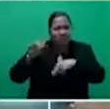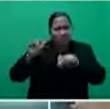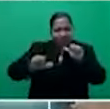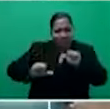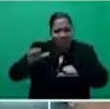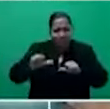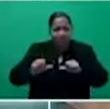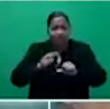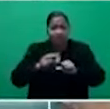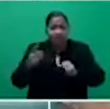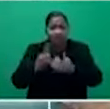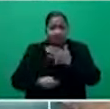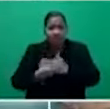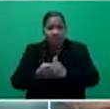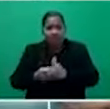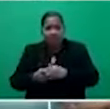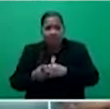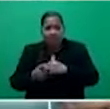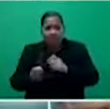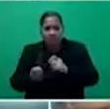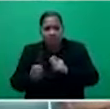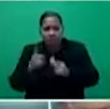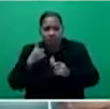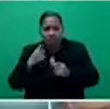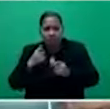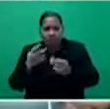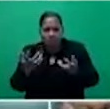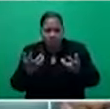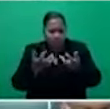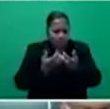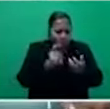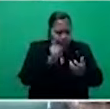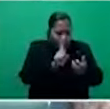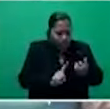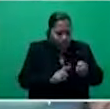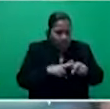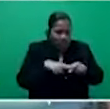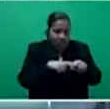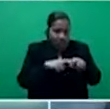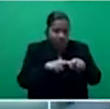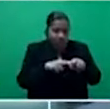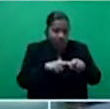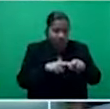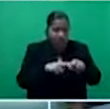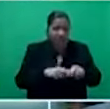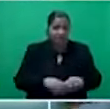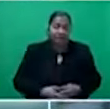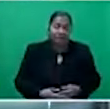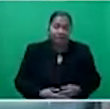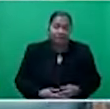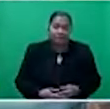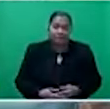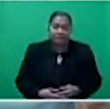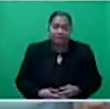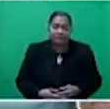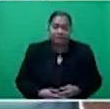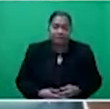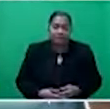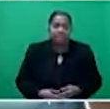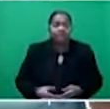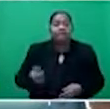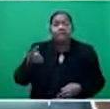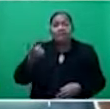perpetuates into today's contemporary Fiji. So the lack of basic economic